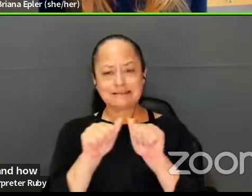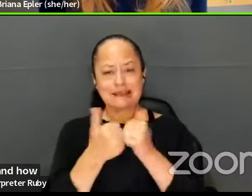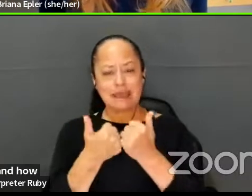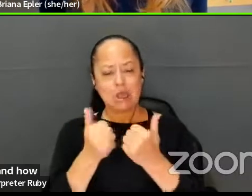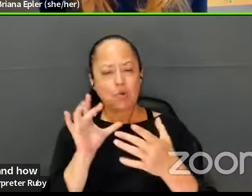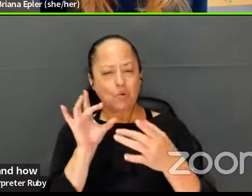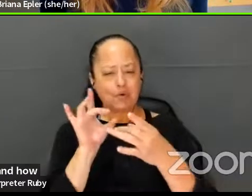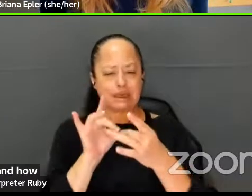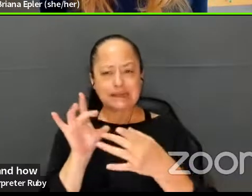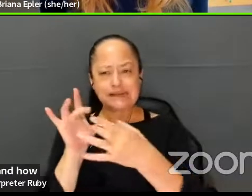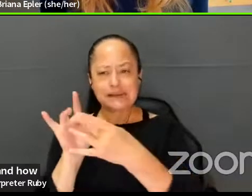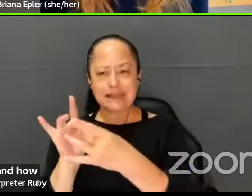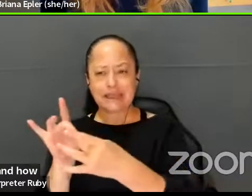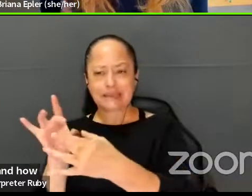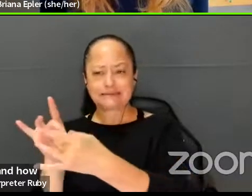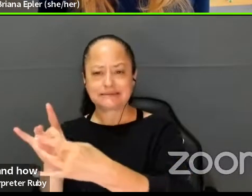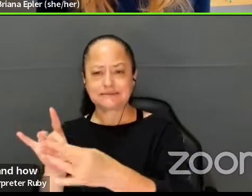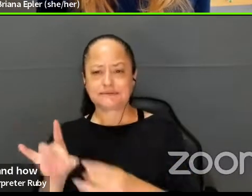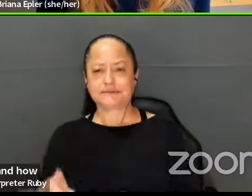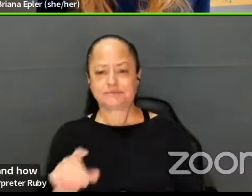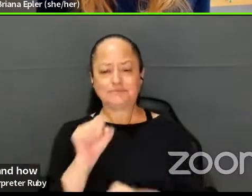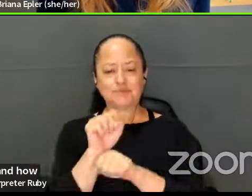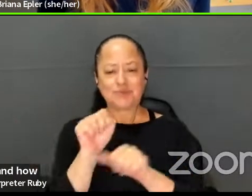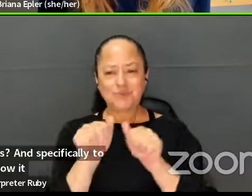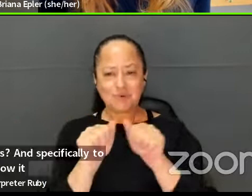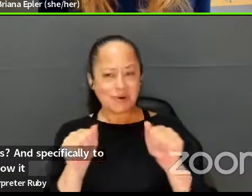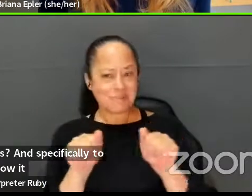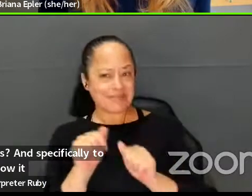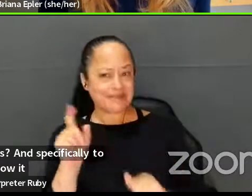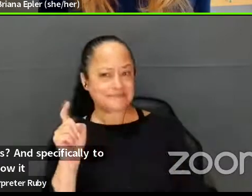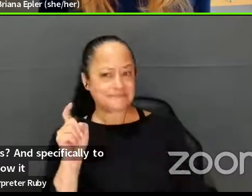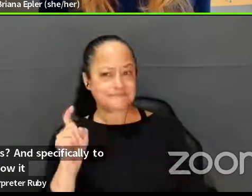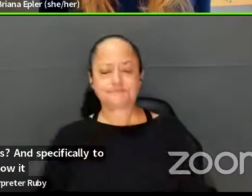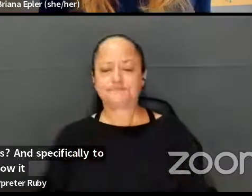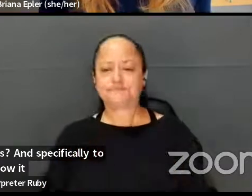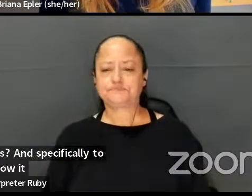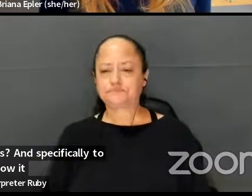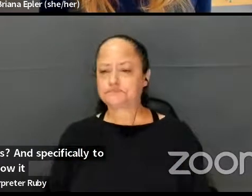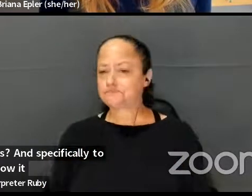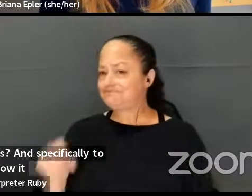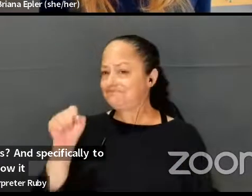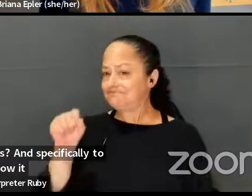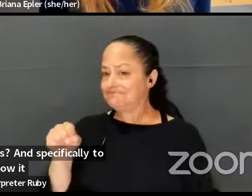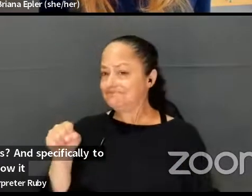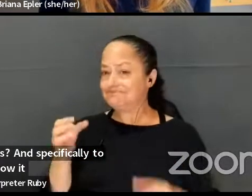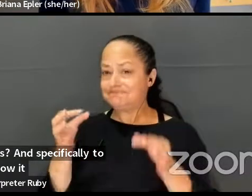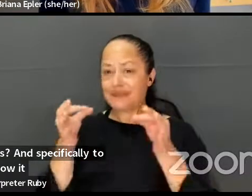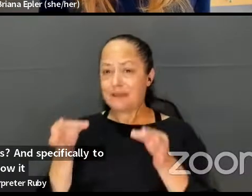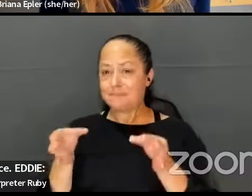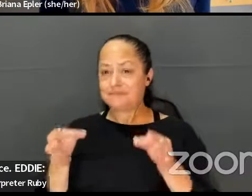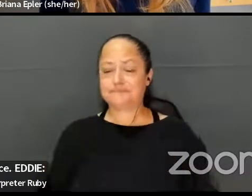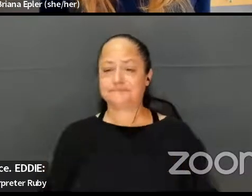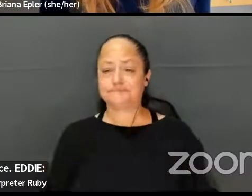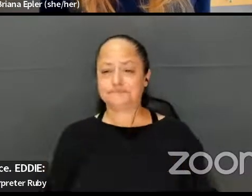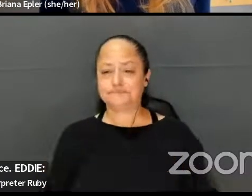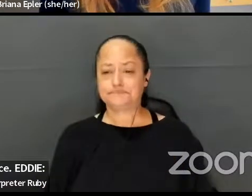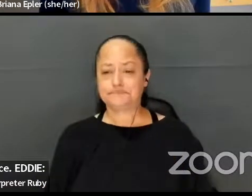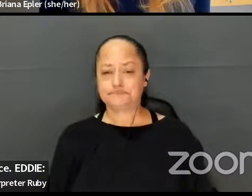connect to the workplace? Yeah, absolutely. So,